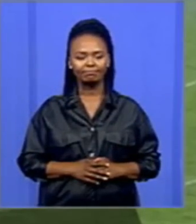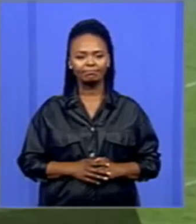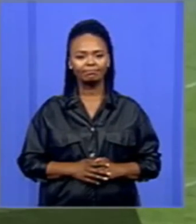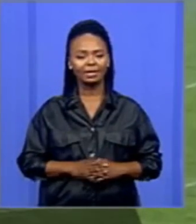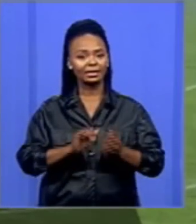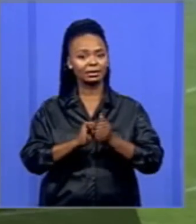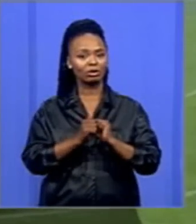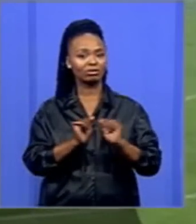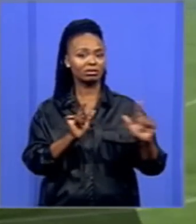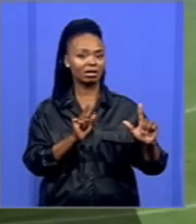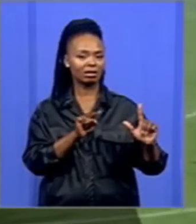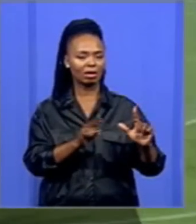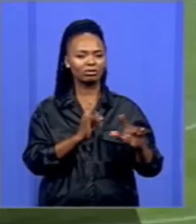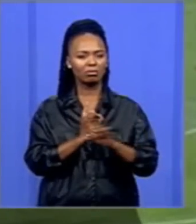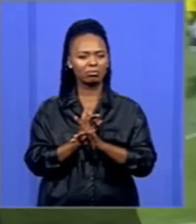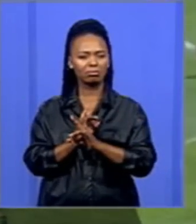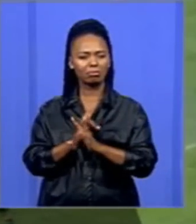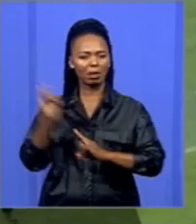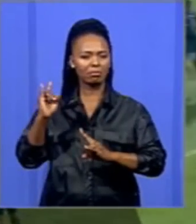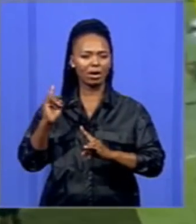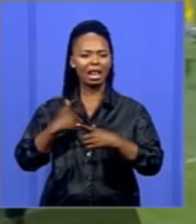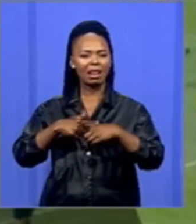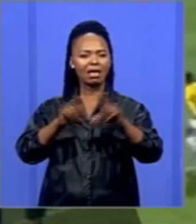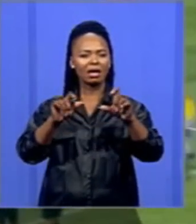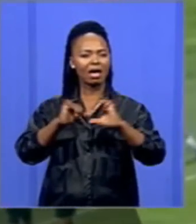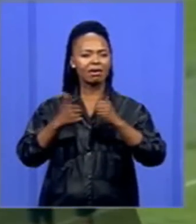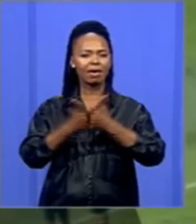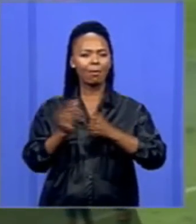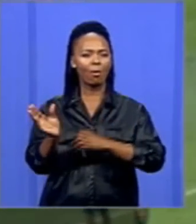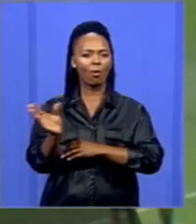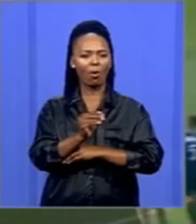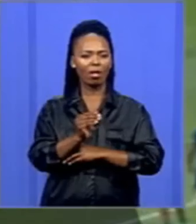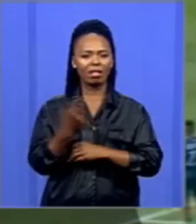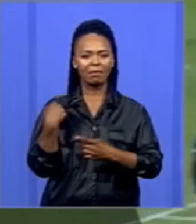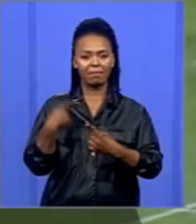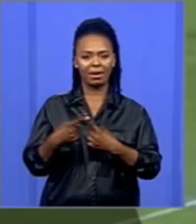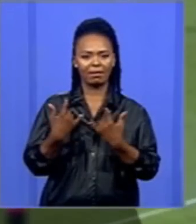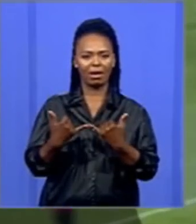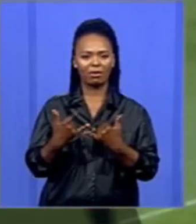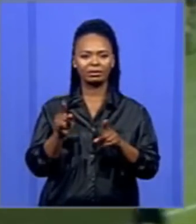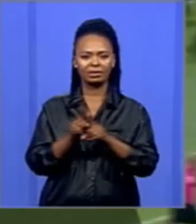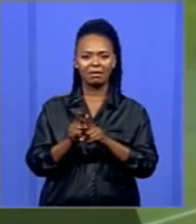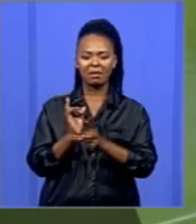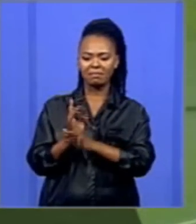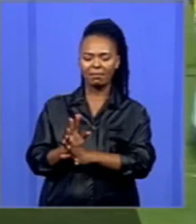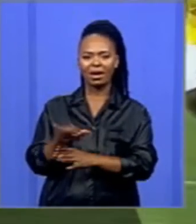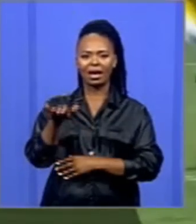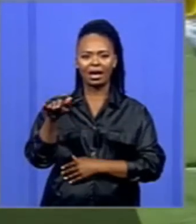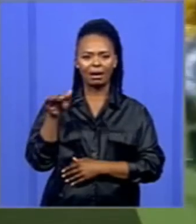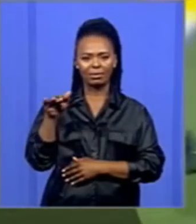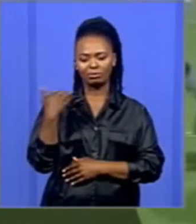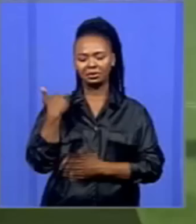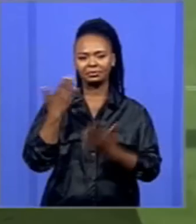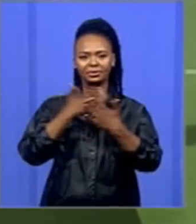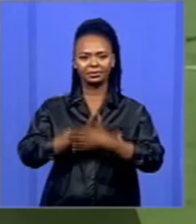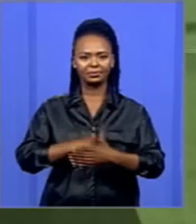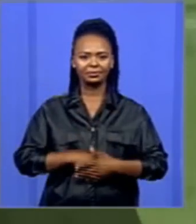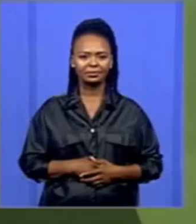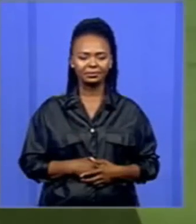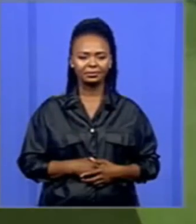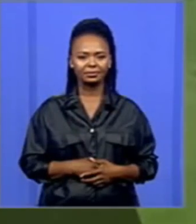Dipapading Mamelodi Sundowns e hlotse dipapadi tsohle tsa yona tsa ligi ho tla fihlela ha jwale ka morao hlola papadi ya yona kgahlano le AmaZulu